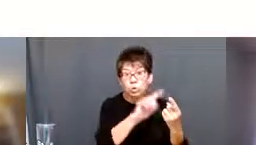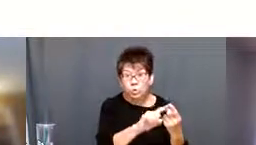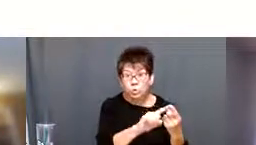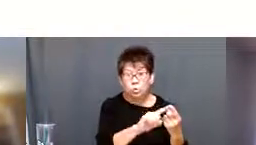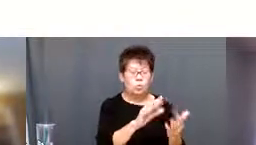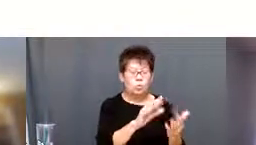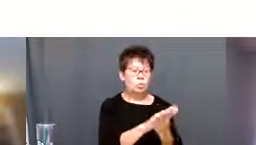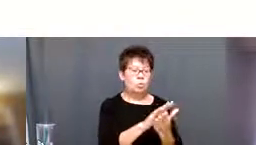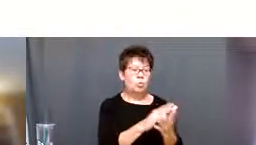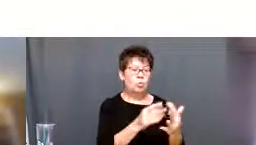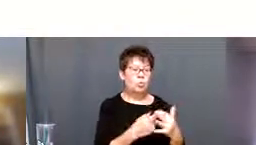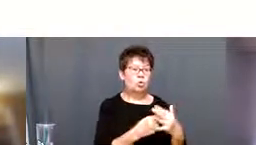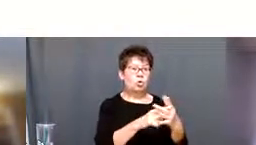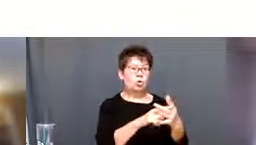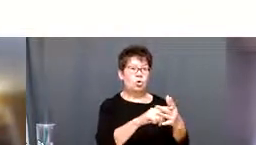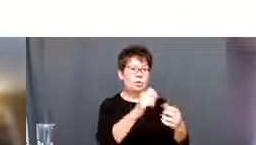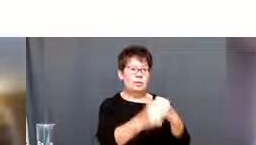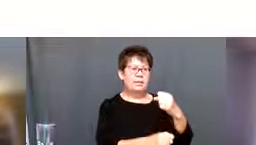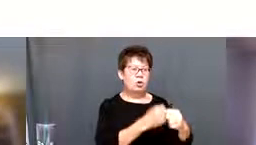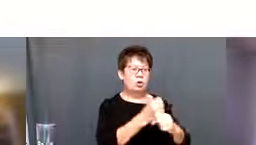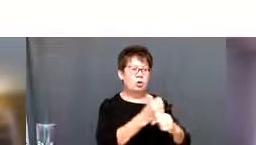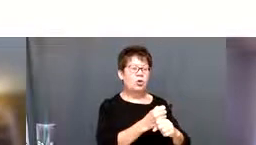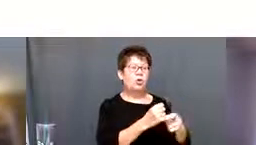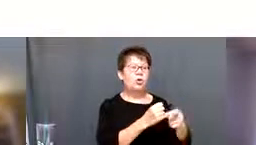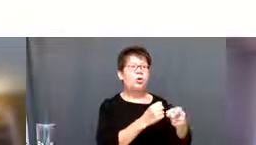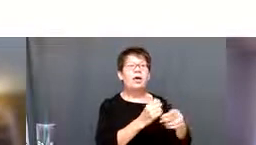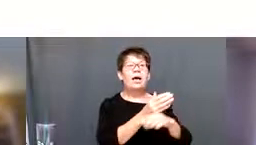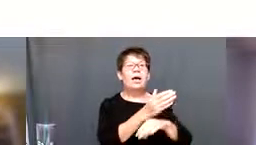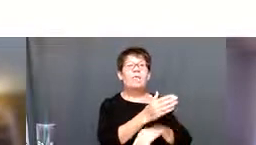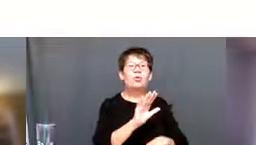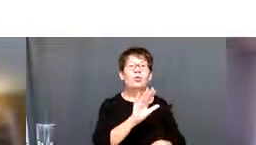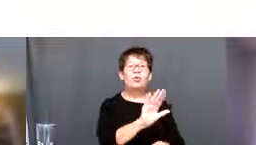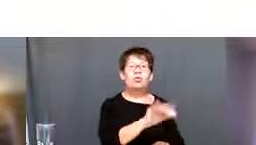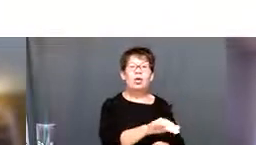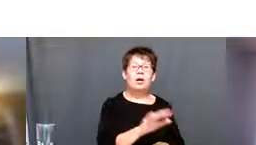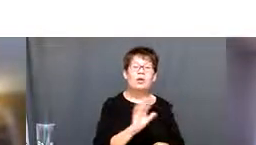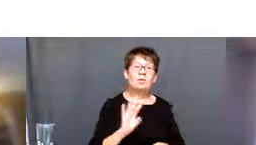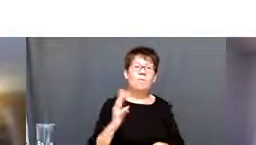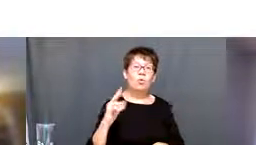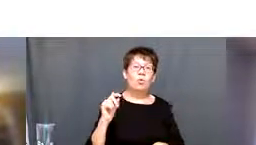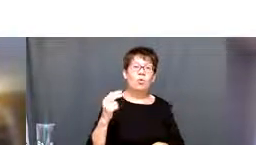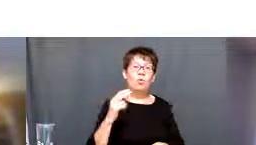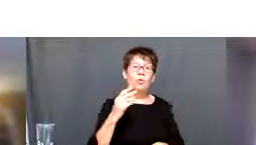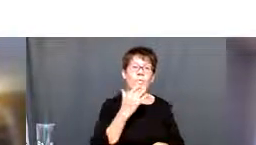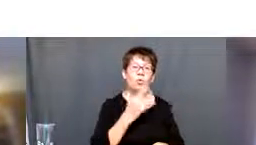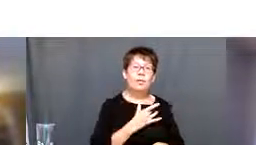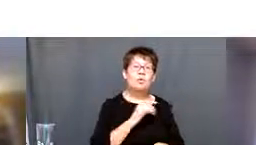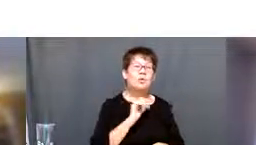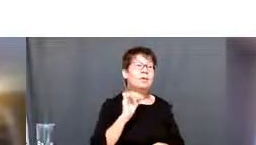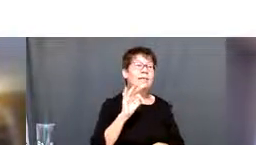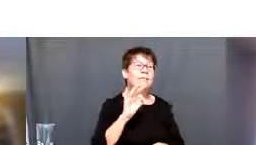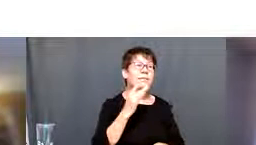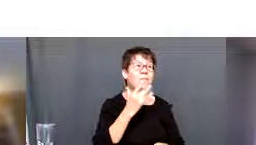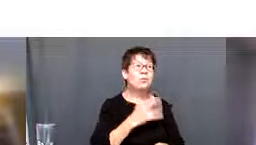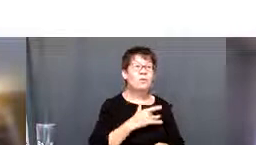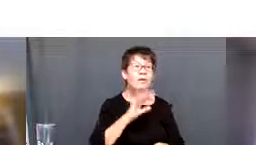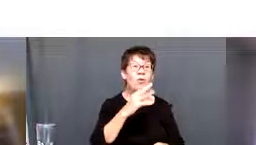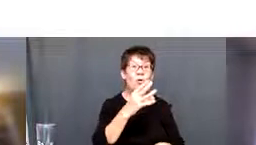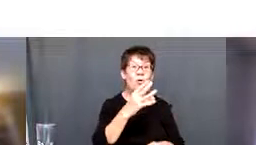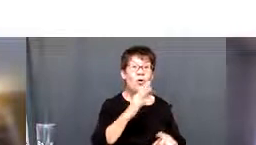start of the school year following your child's 4th birthday. So if your child turns 4 in March, you can choose